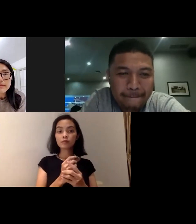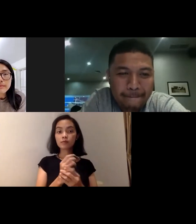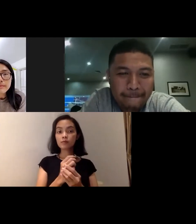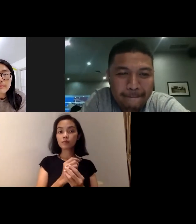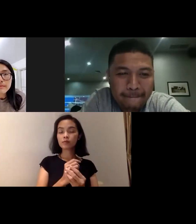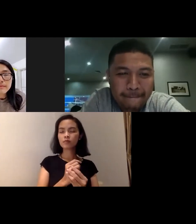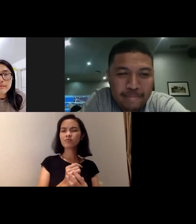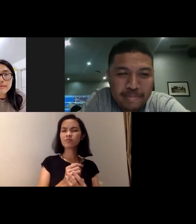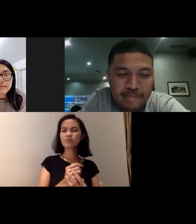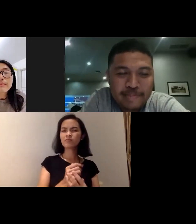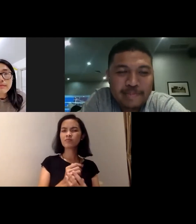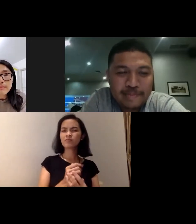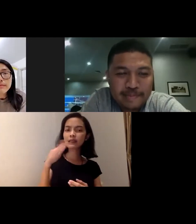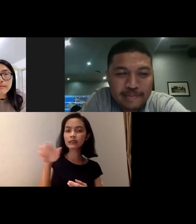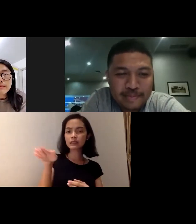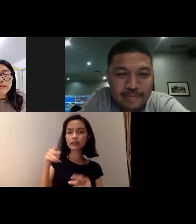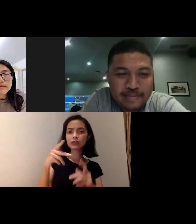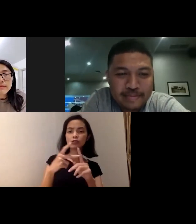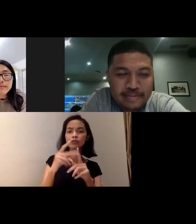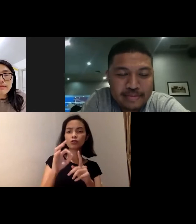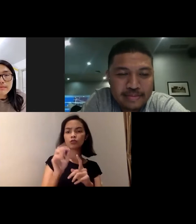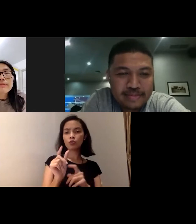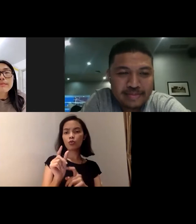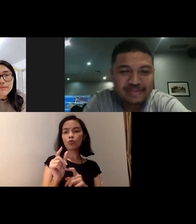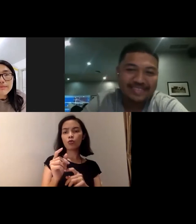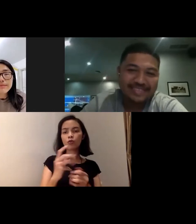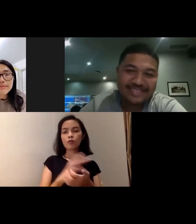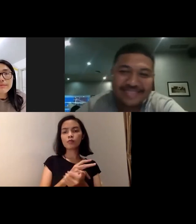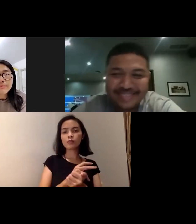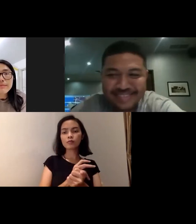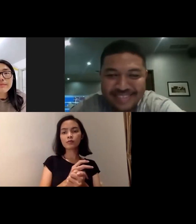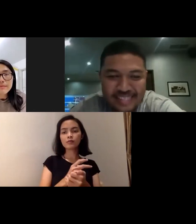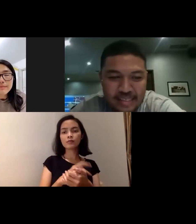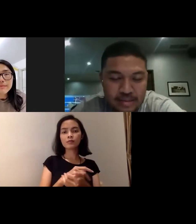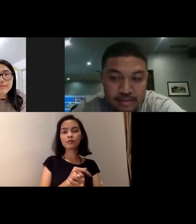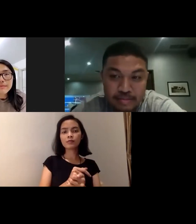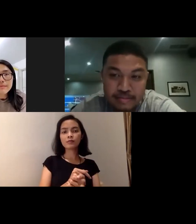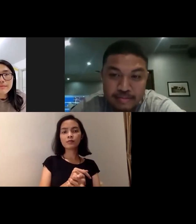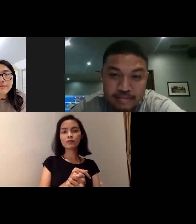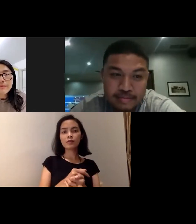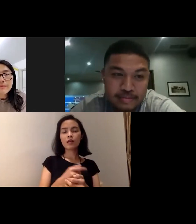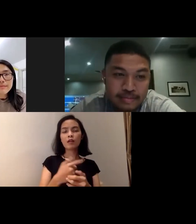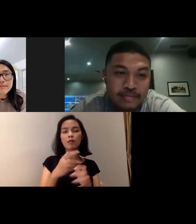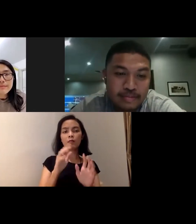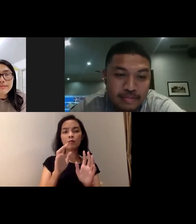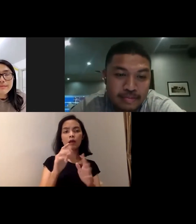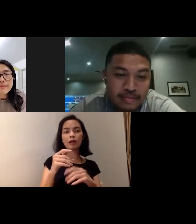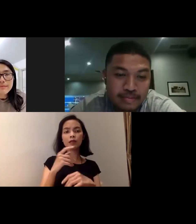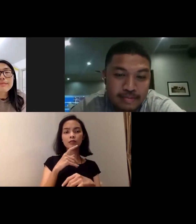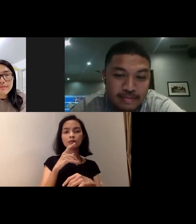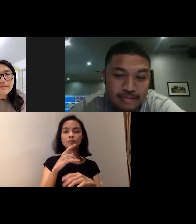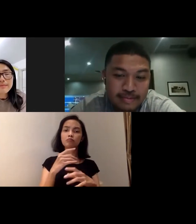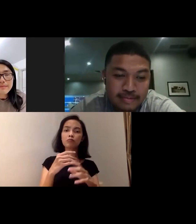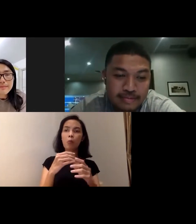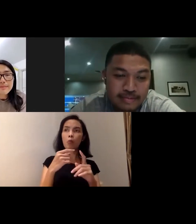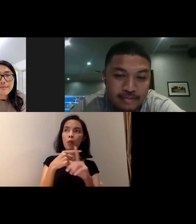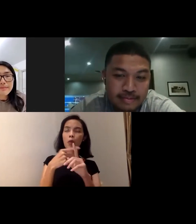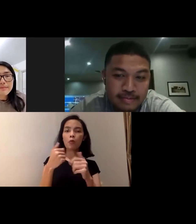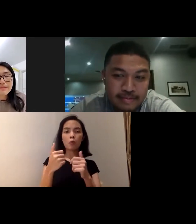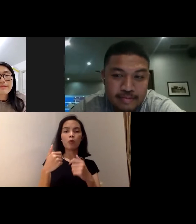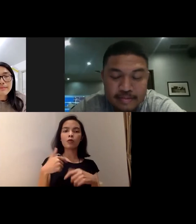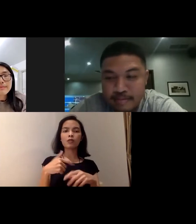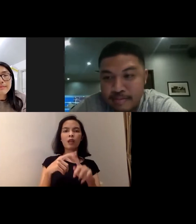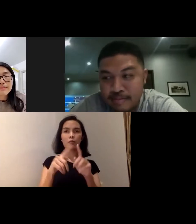Thank you, Joe. Thank you so much for joining us this evening. And please feel free to leave the forum whenever you need